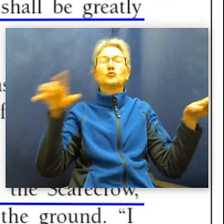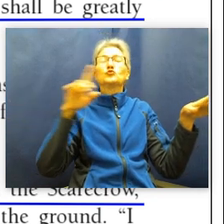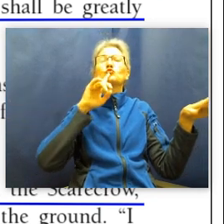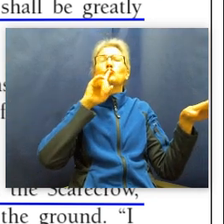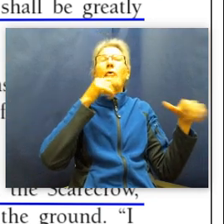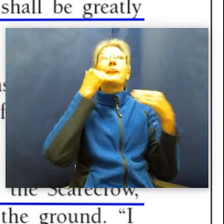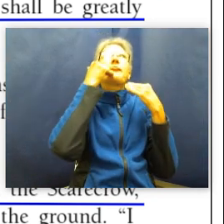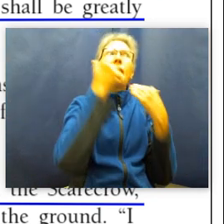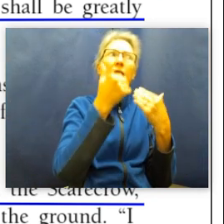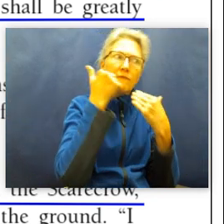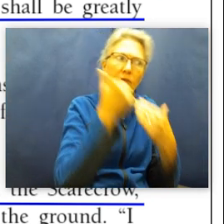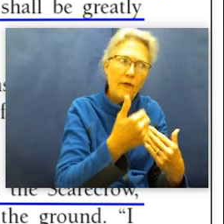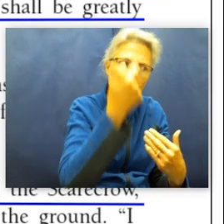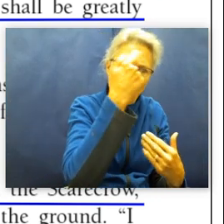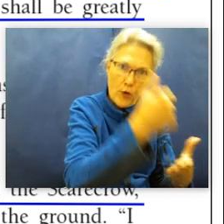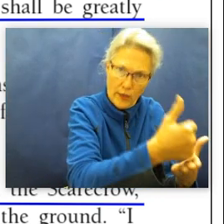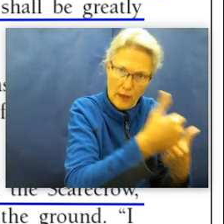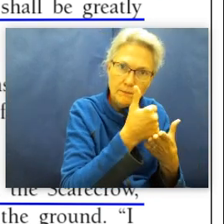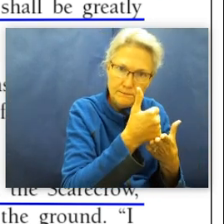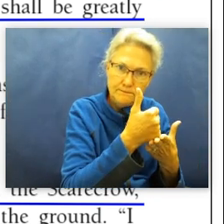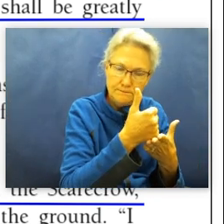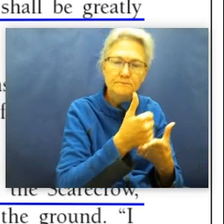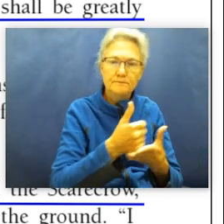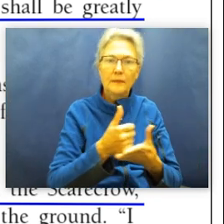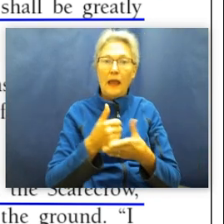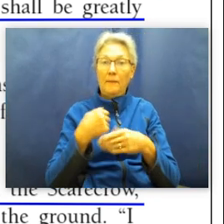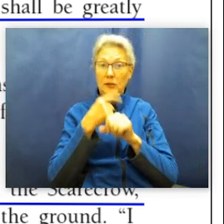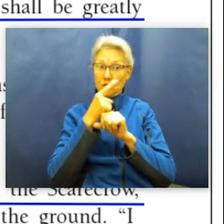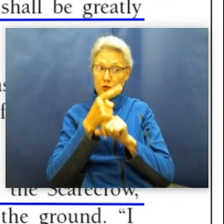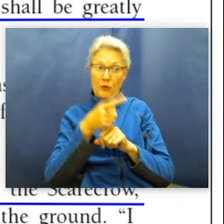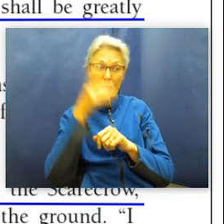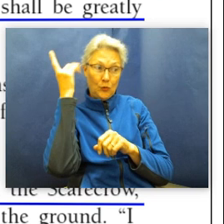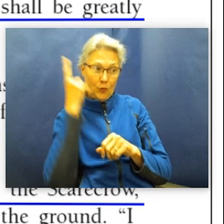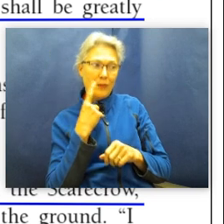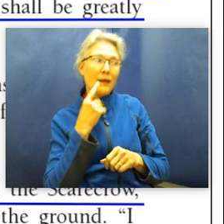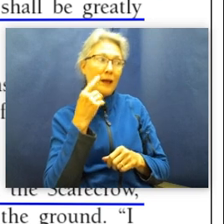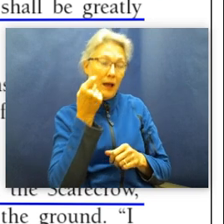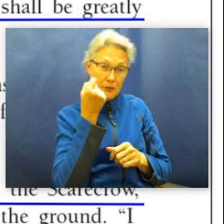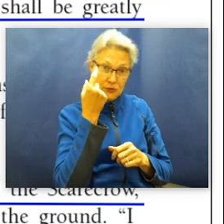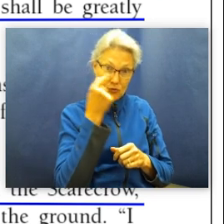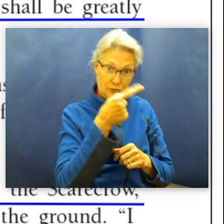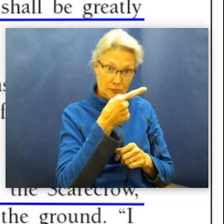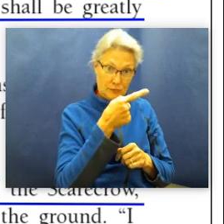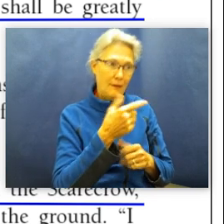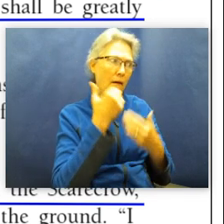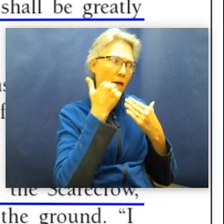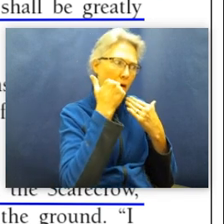very thankful for this help and made sure Dorothy knew of it.